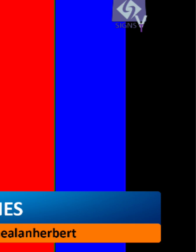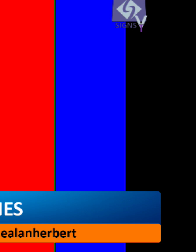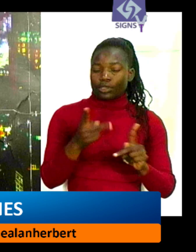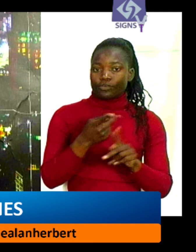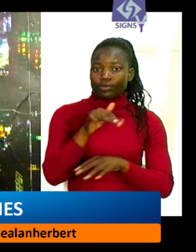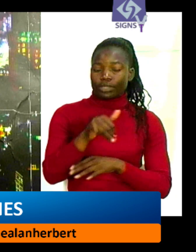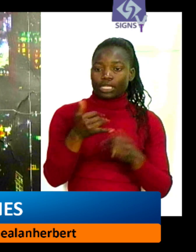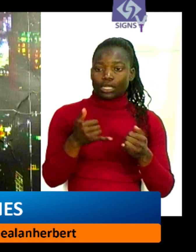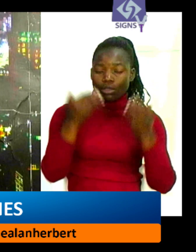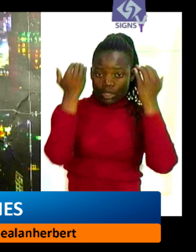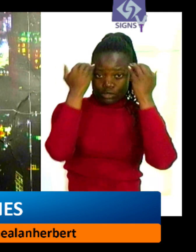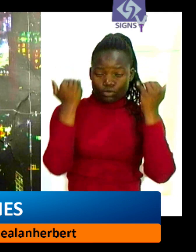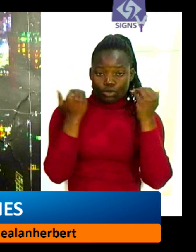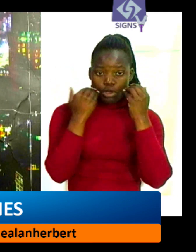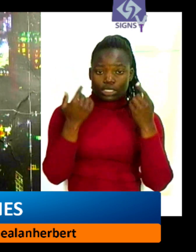African.